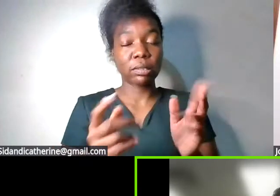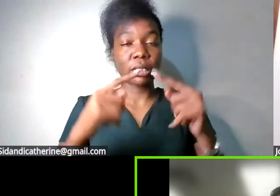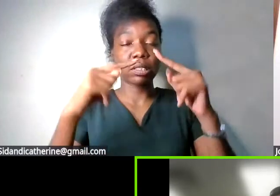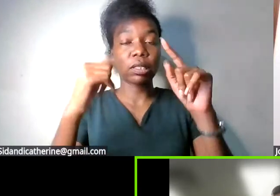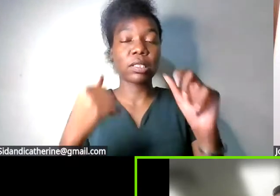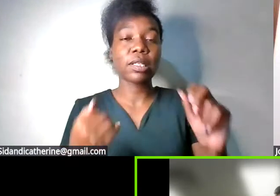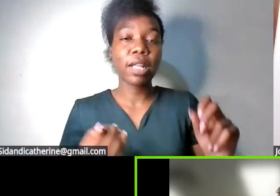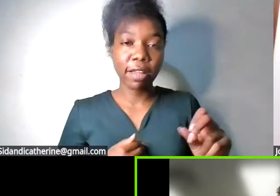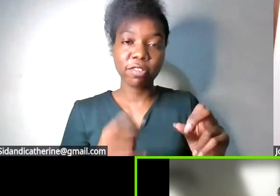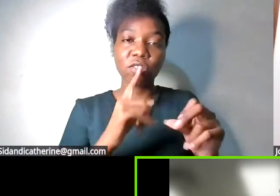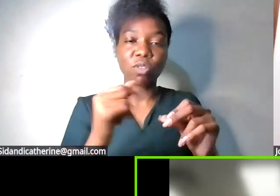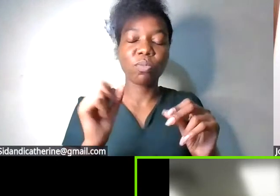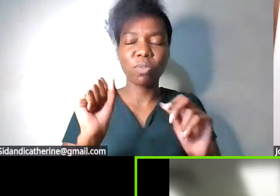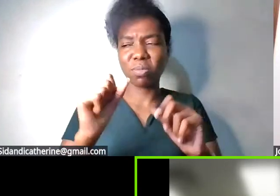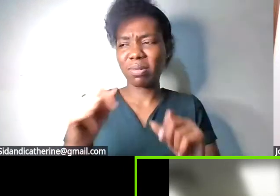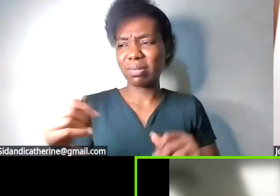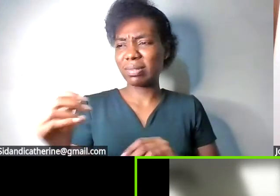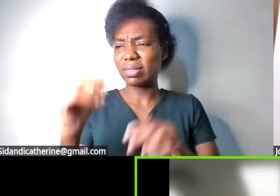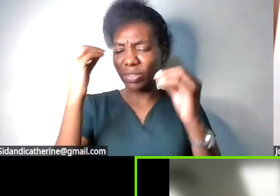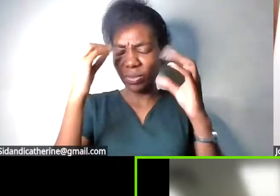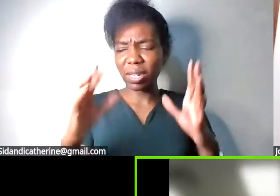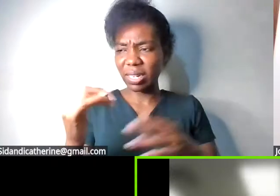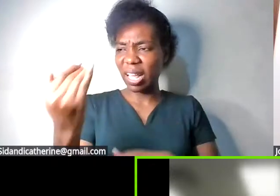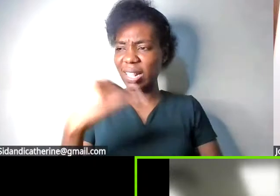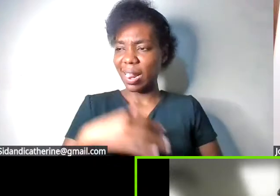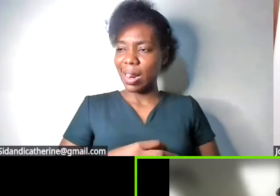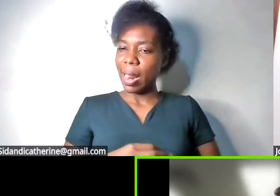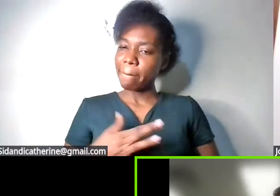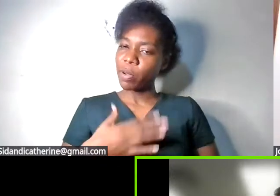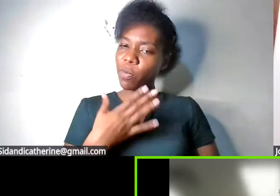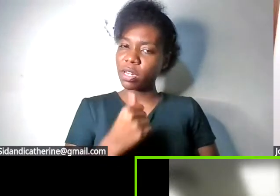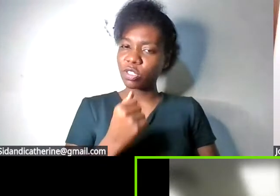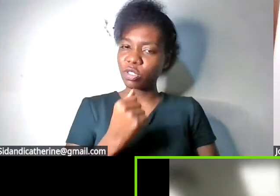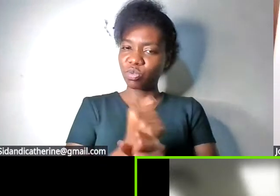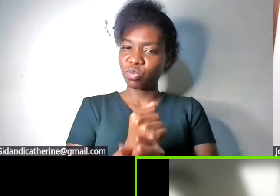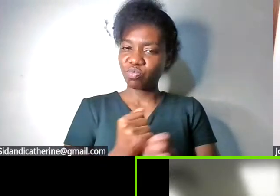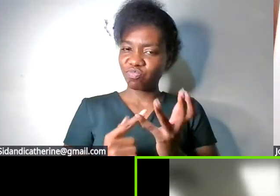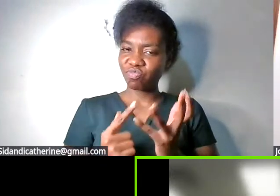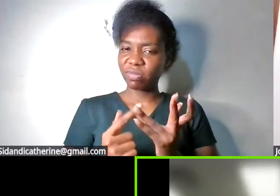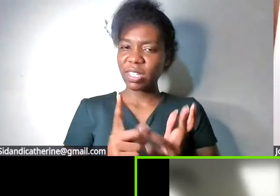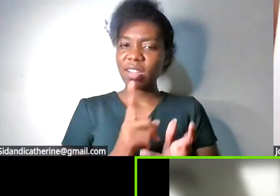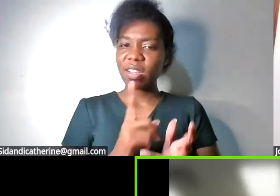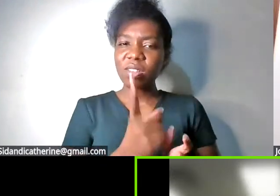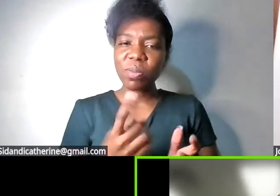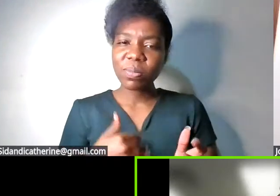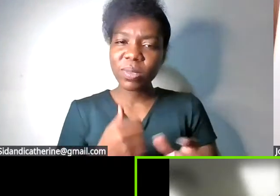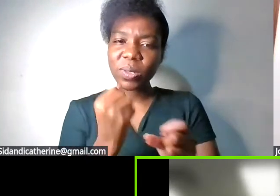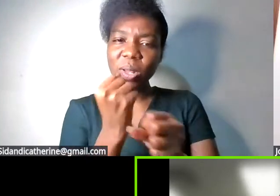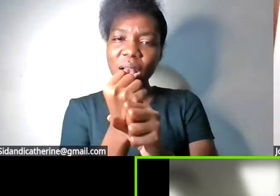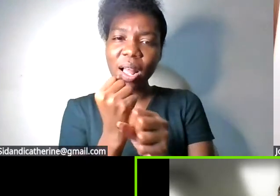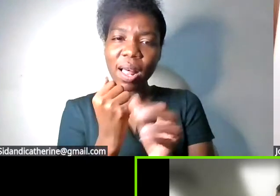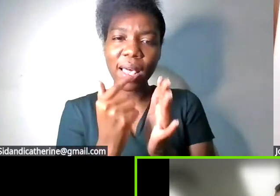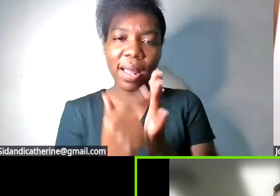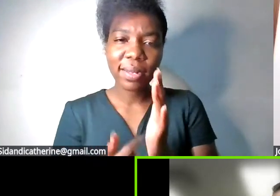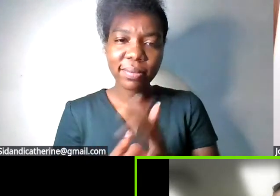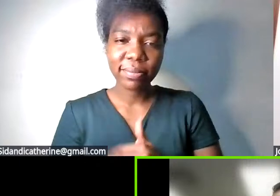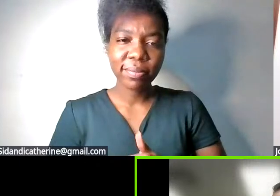well, what about me? I want to do STEM, right? So we also partner with another university called